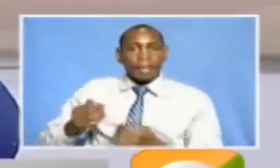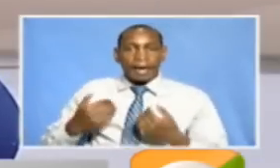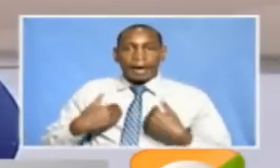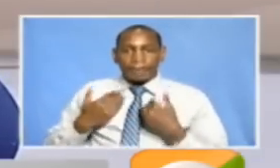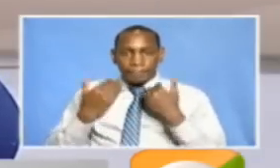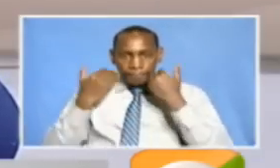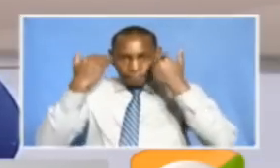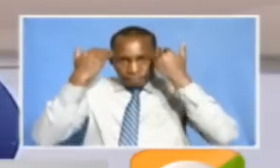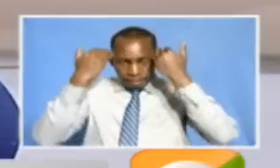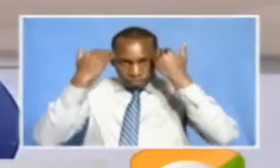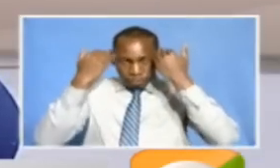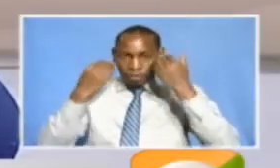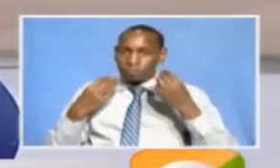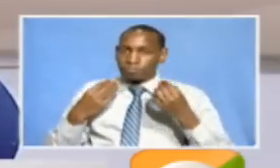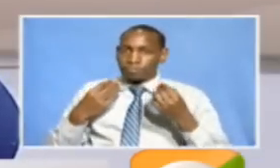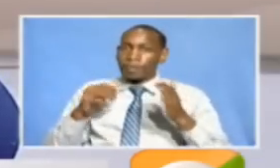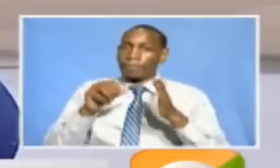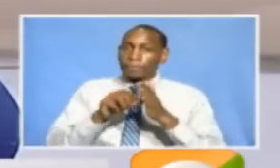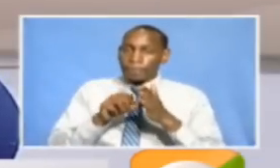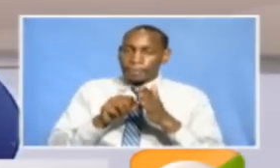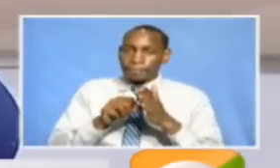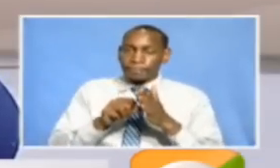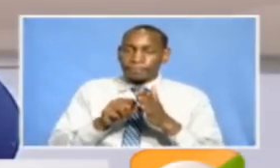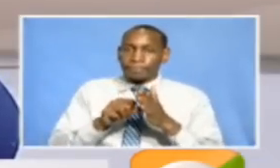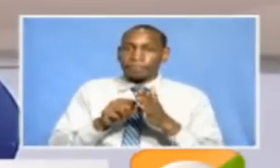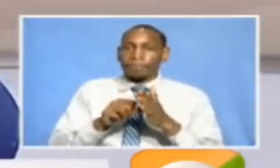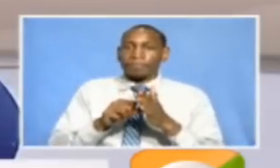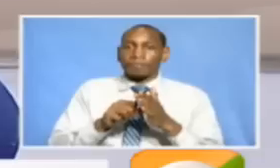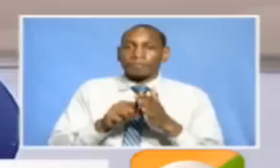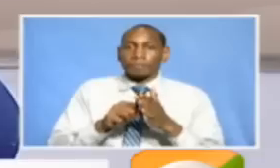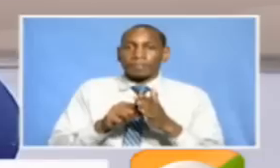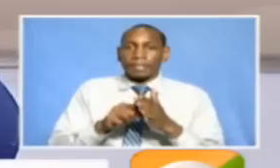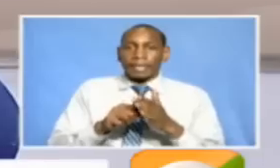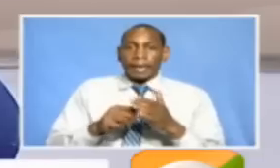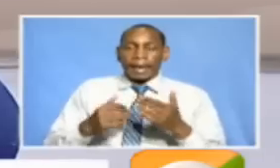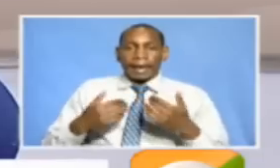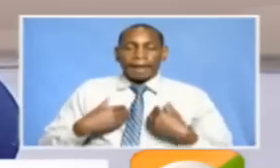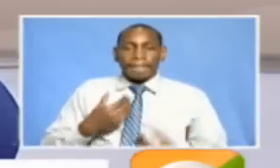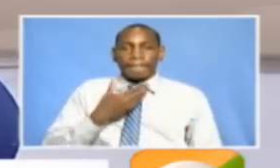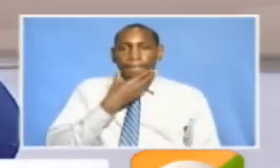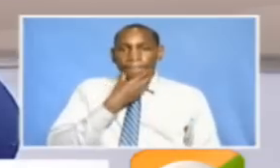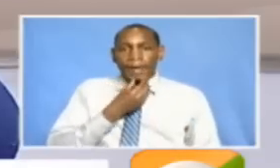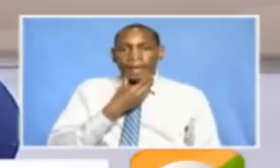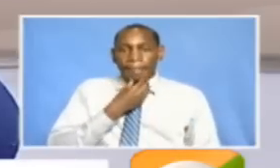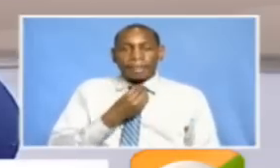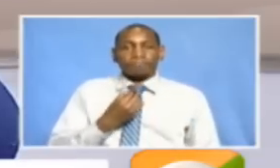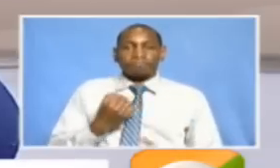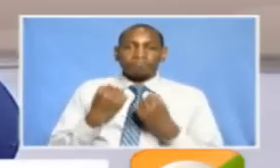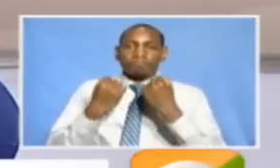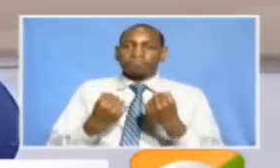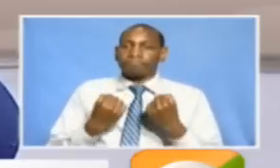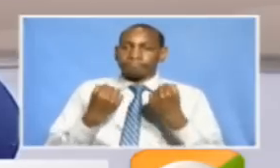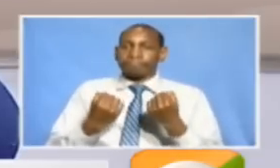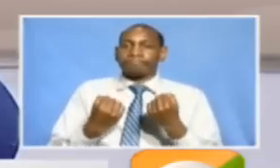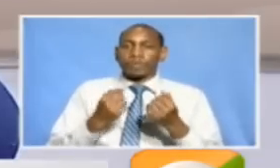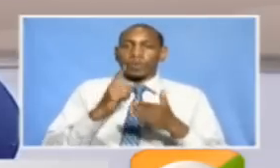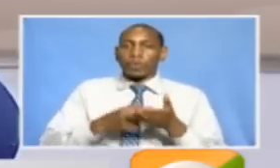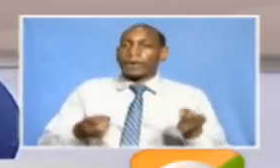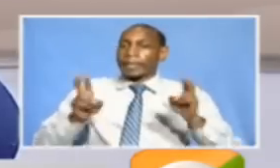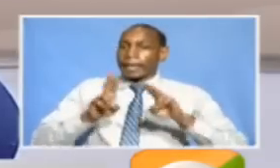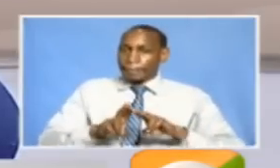trauma that also comes with, because you're supposed to maintain this macho man kind of bravado. So if something like that happens to